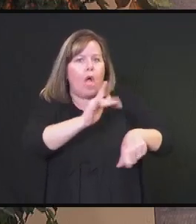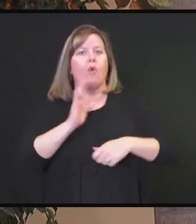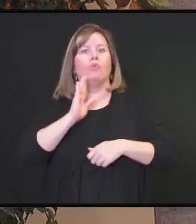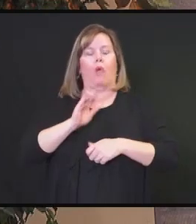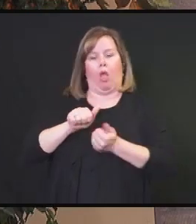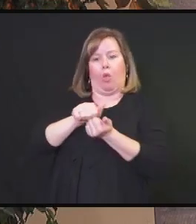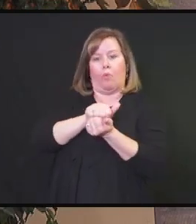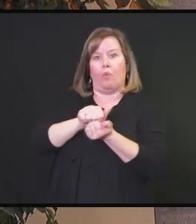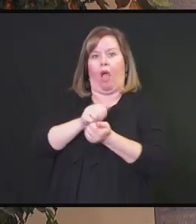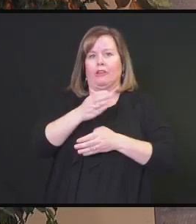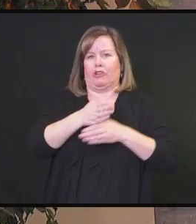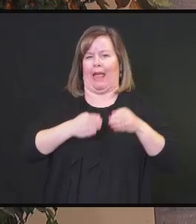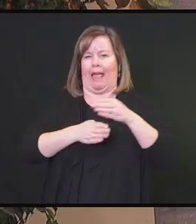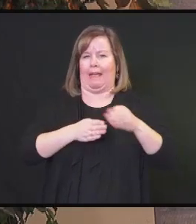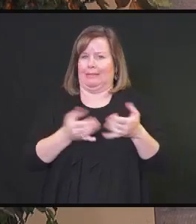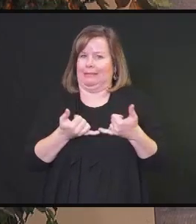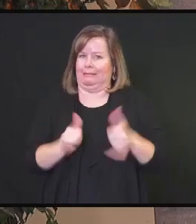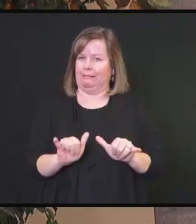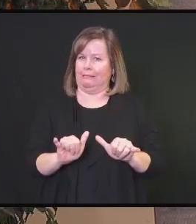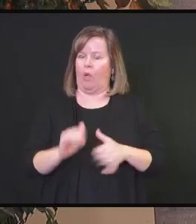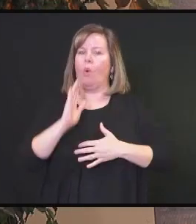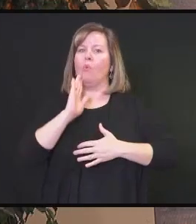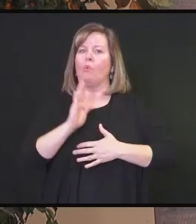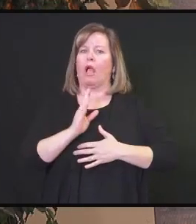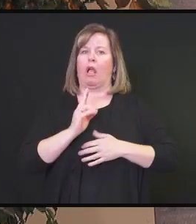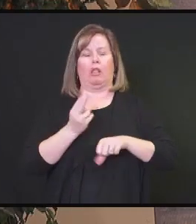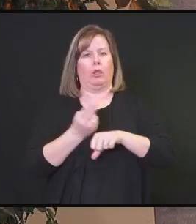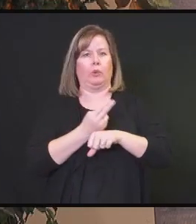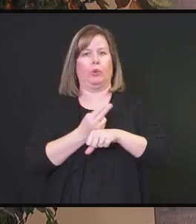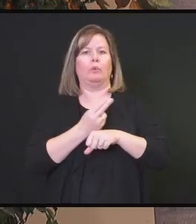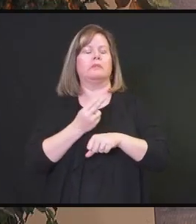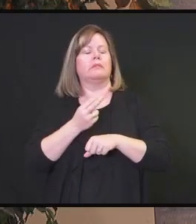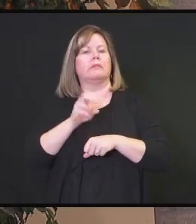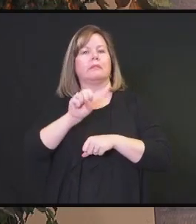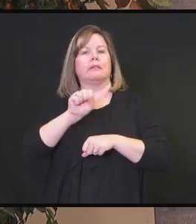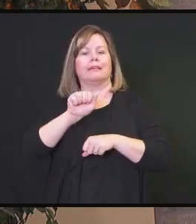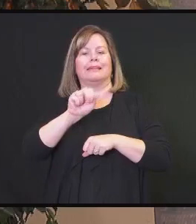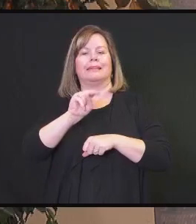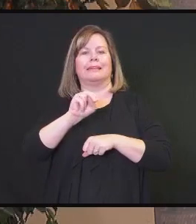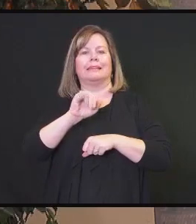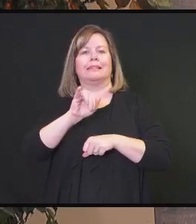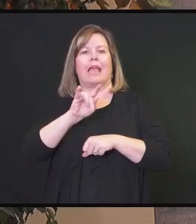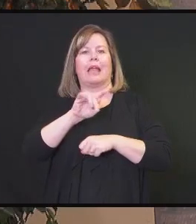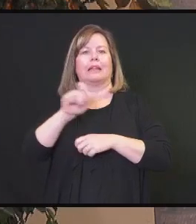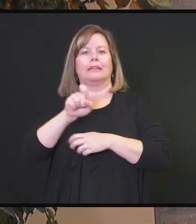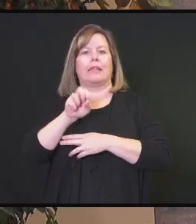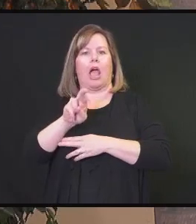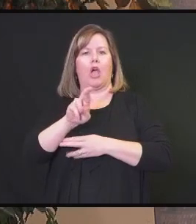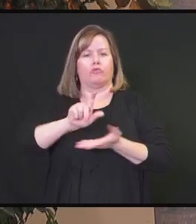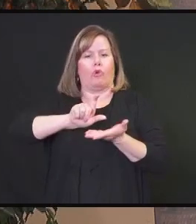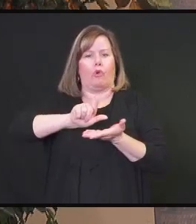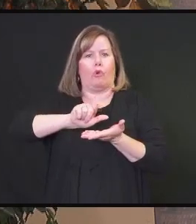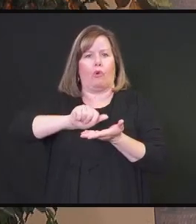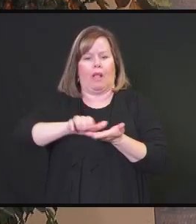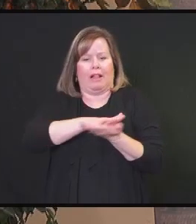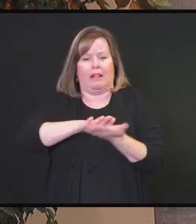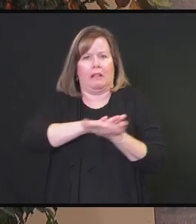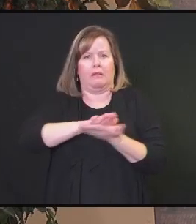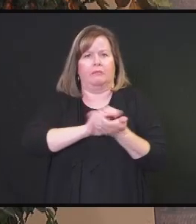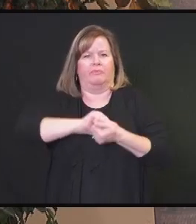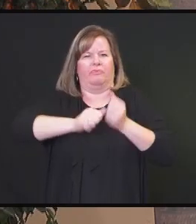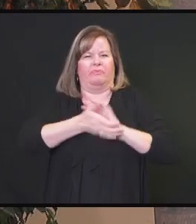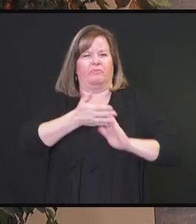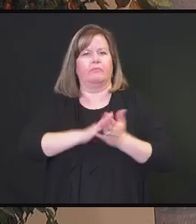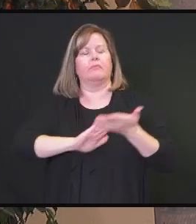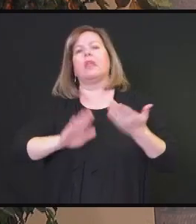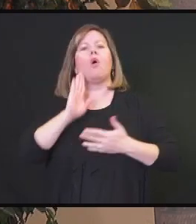very least, use a sanitizer to make sure that I'm killing any virus that may be on my hands after touching